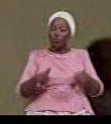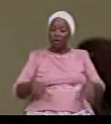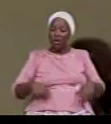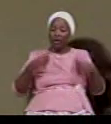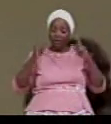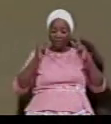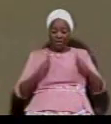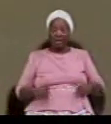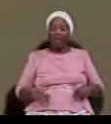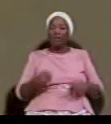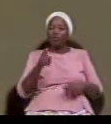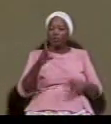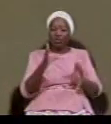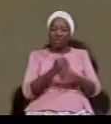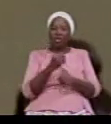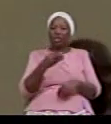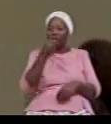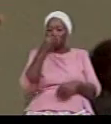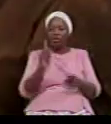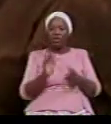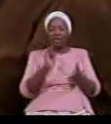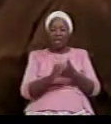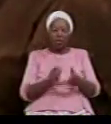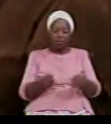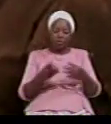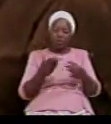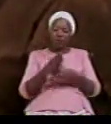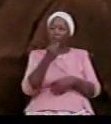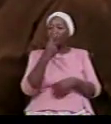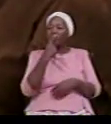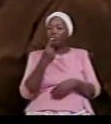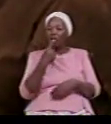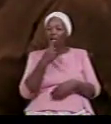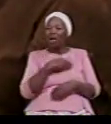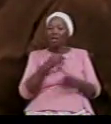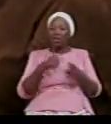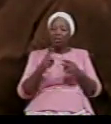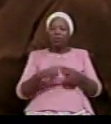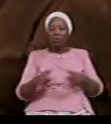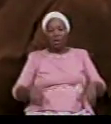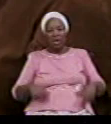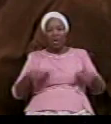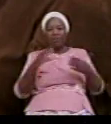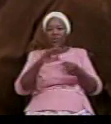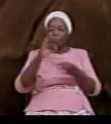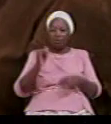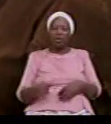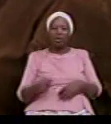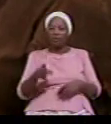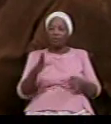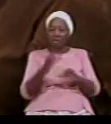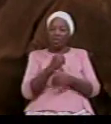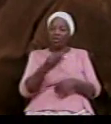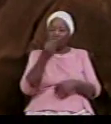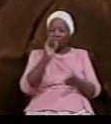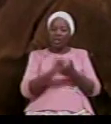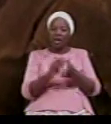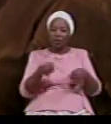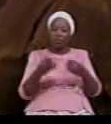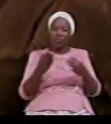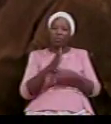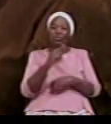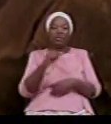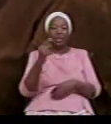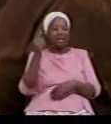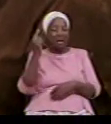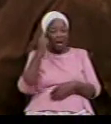that goes through the mouth. And to live spiritually, you take the food that goes through the eyes by